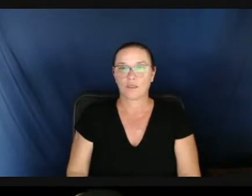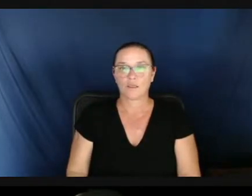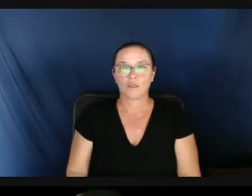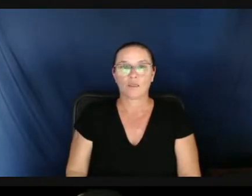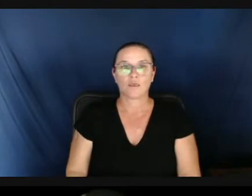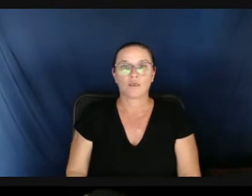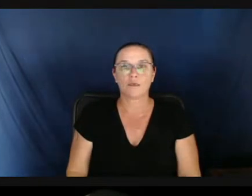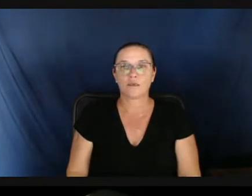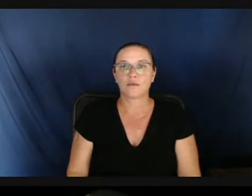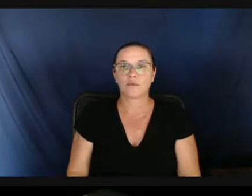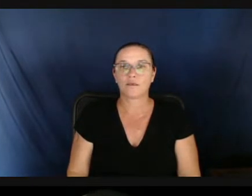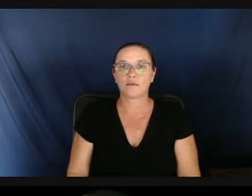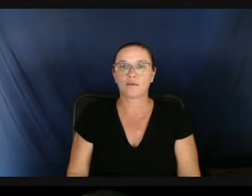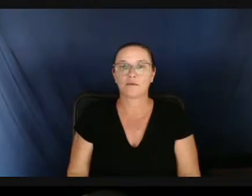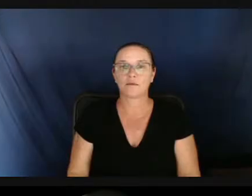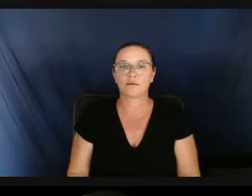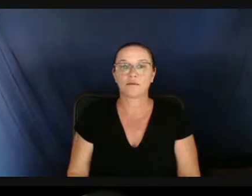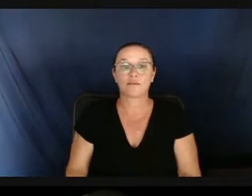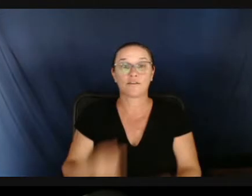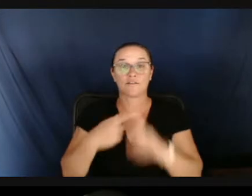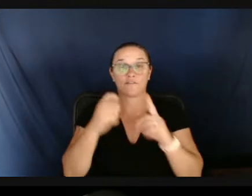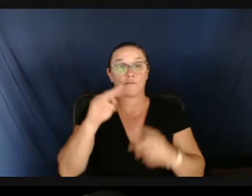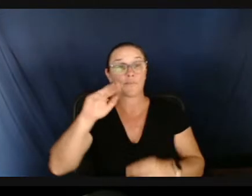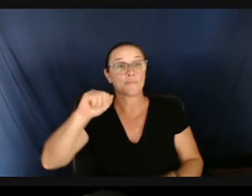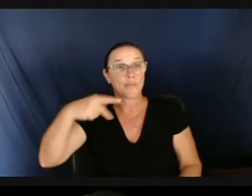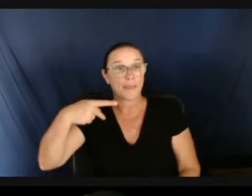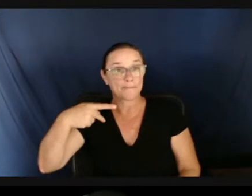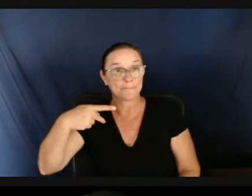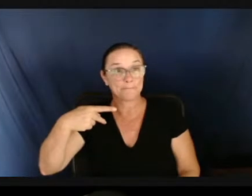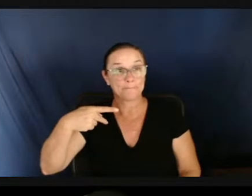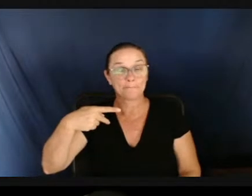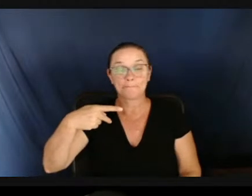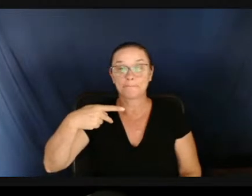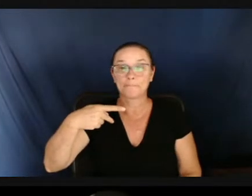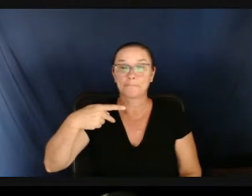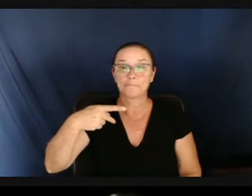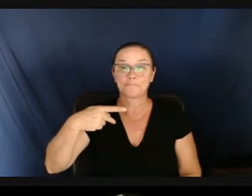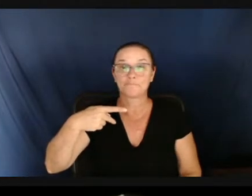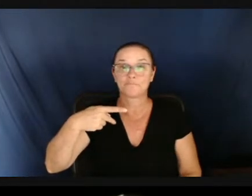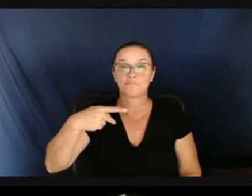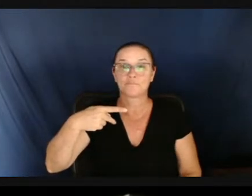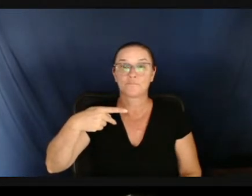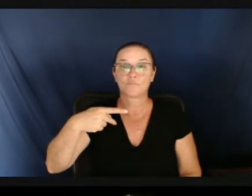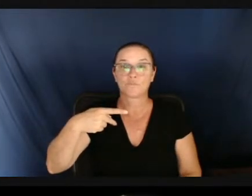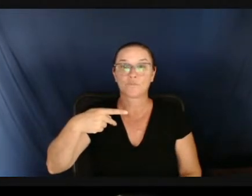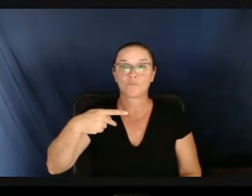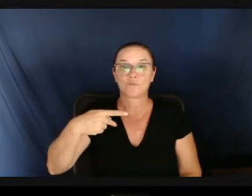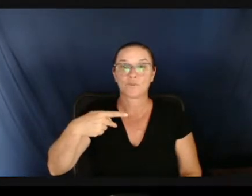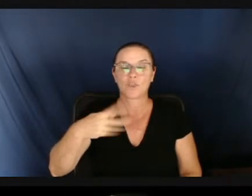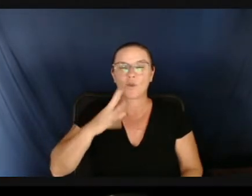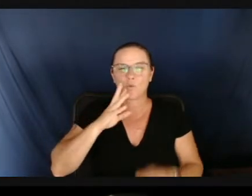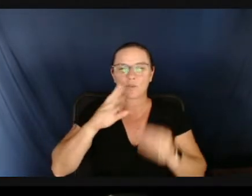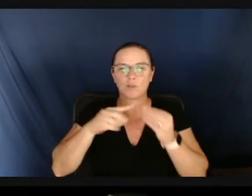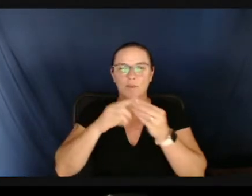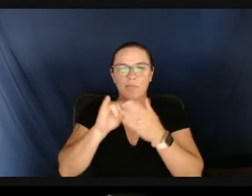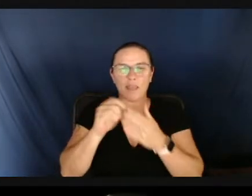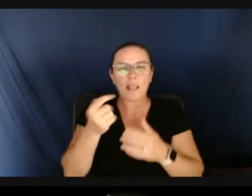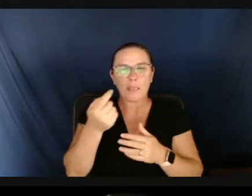So from the map, I showed you one of these snapshots before, but let's talk through this a little bit